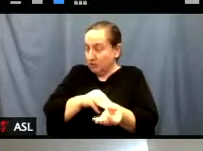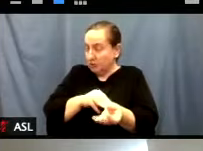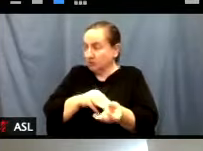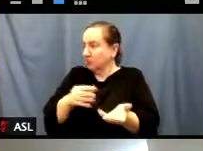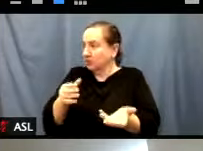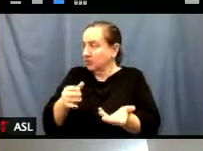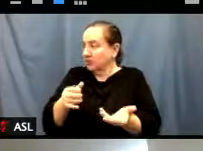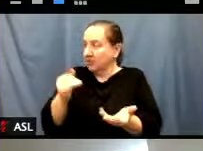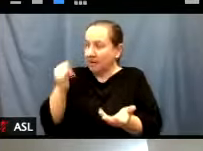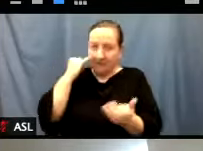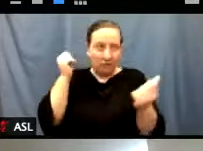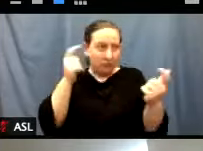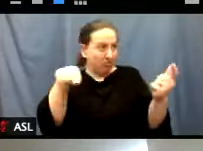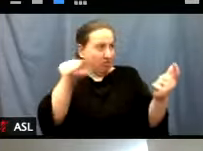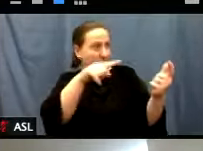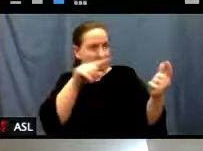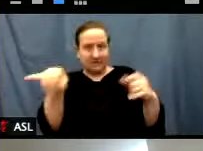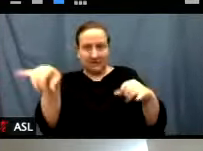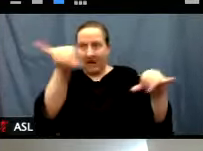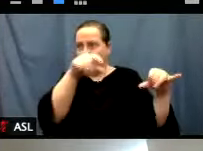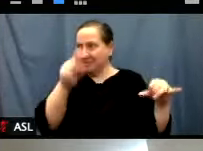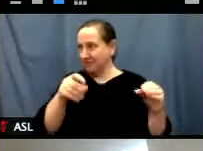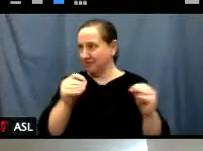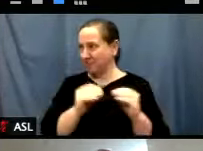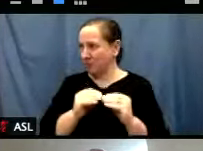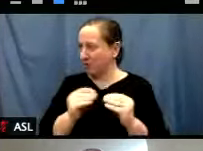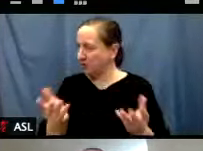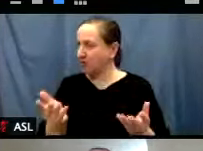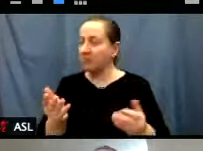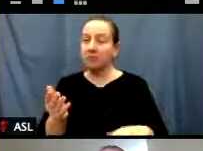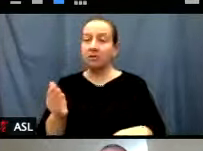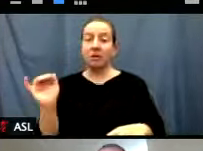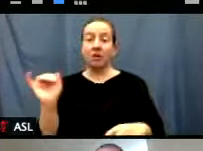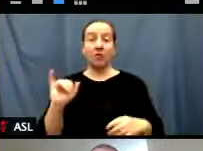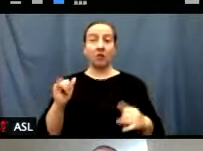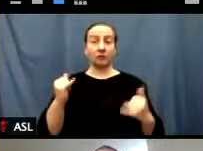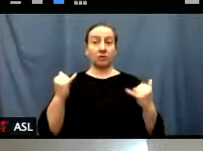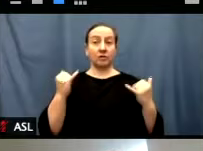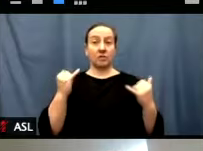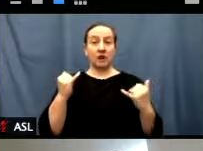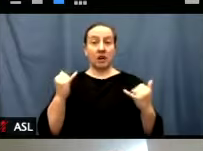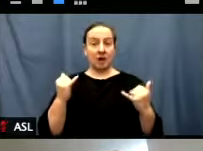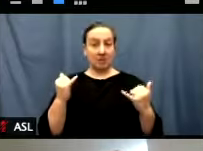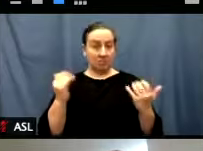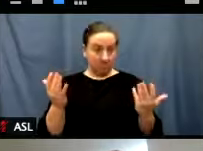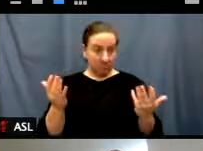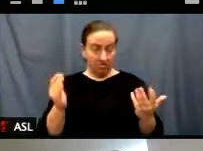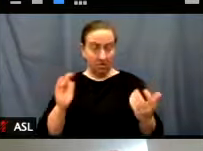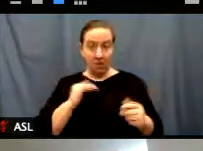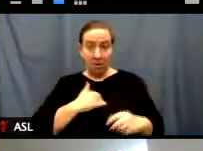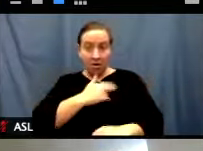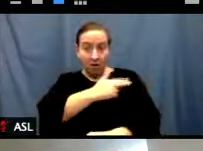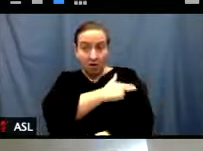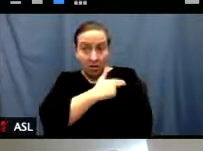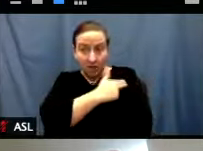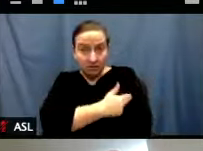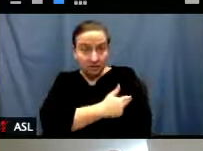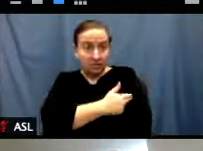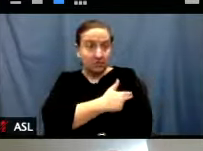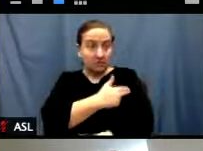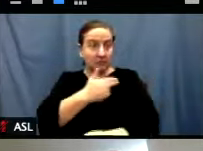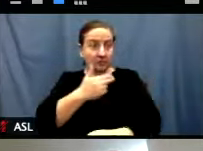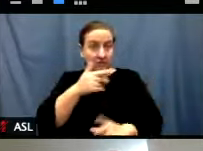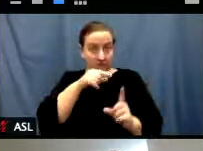hospitals. And also, are we at a point where hospitals are having staff who